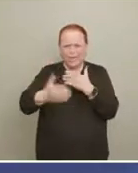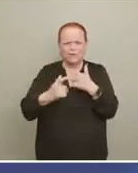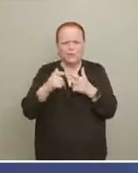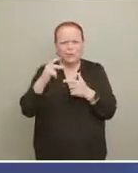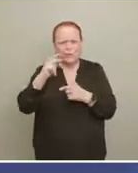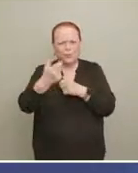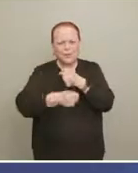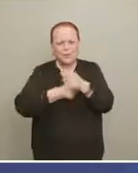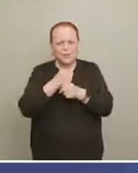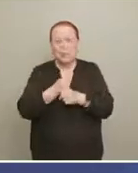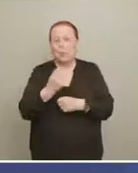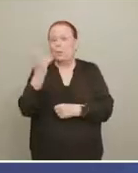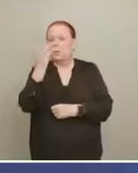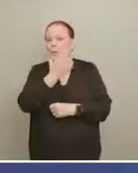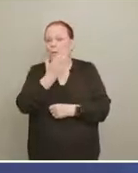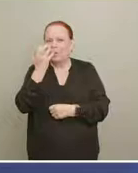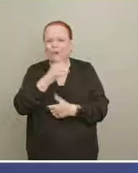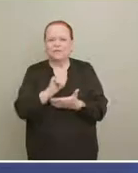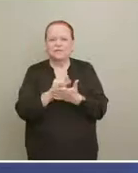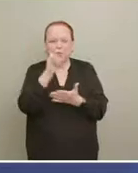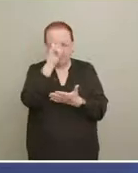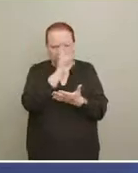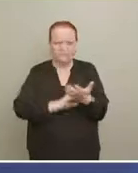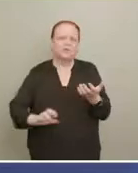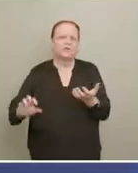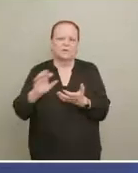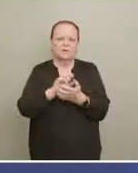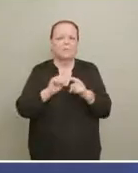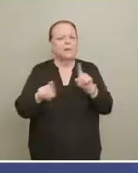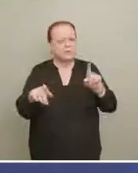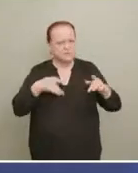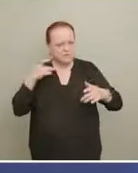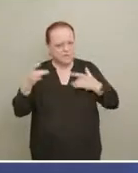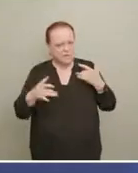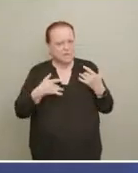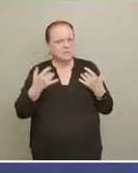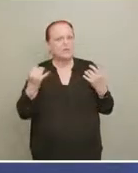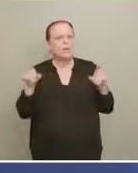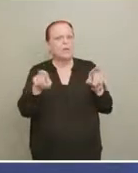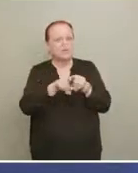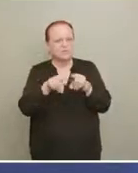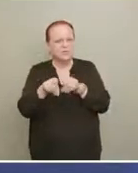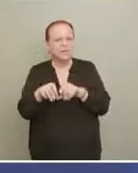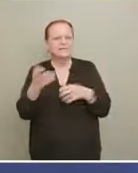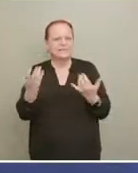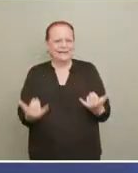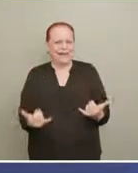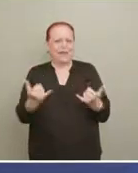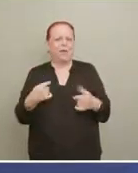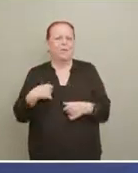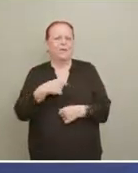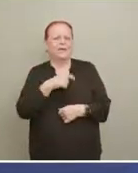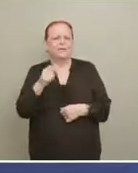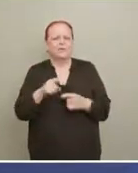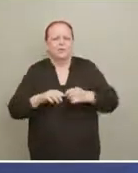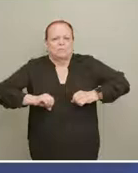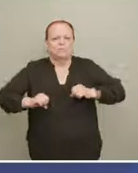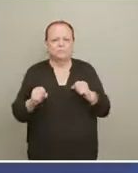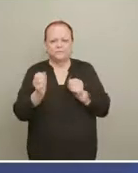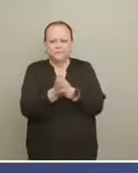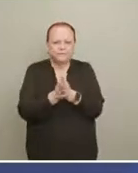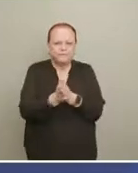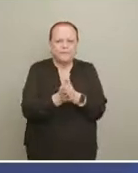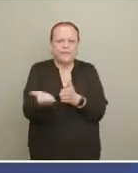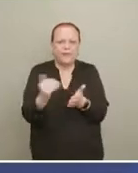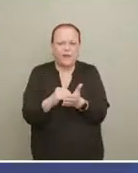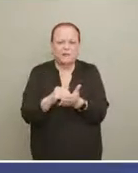there's, it is a confusion time, but it's an exciting time. It is a time for us to really re-energize, to